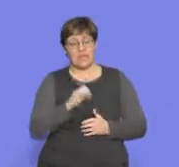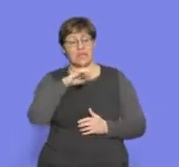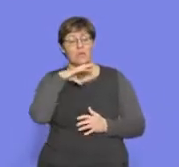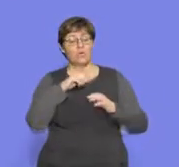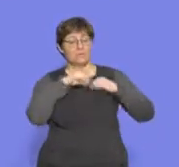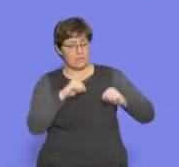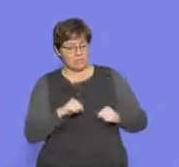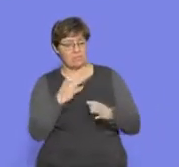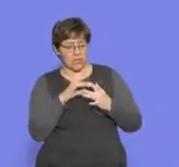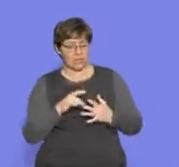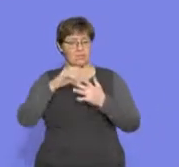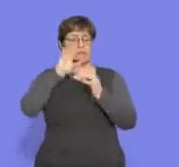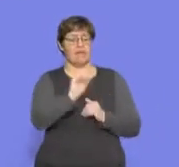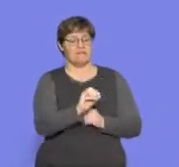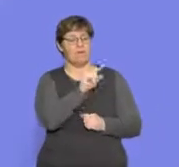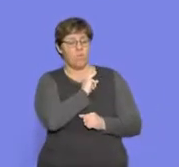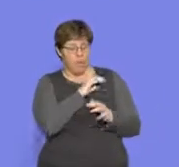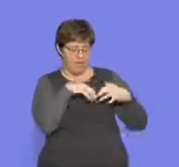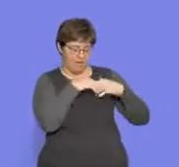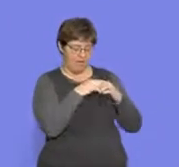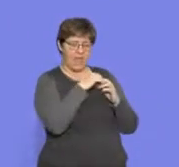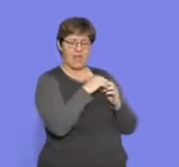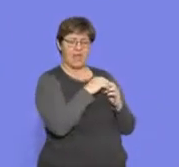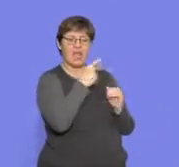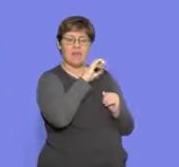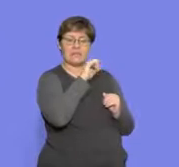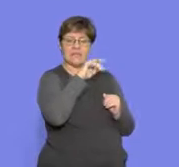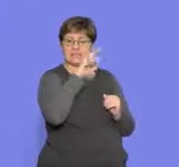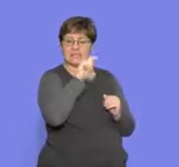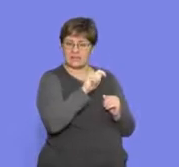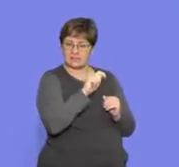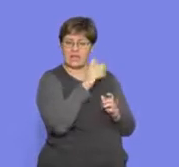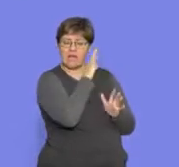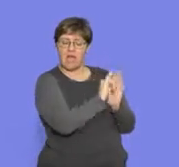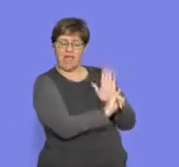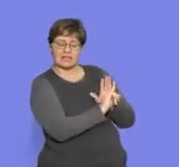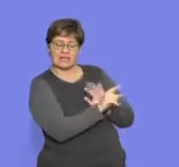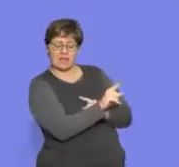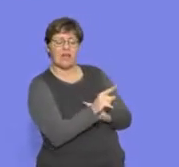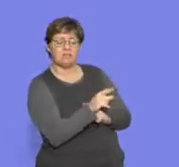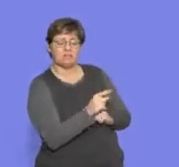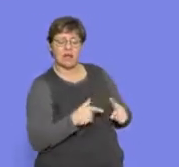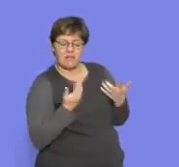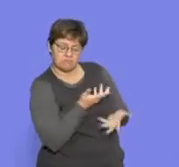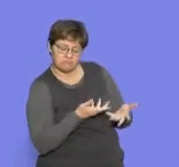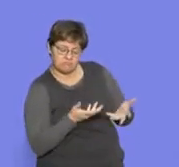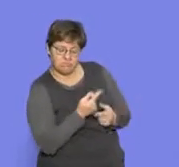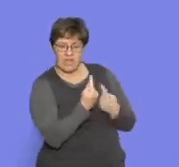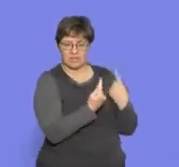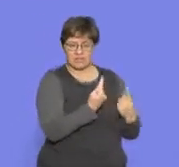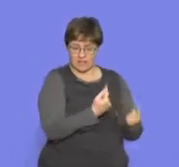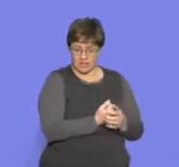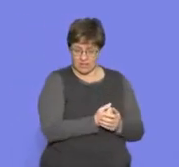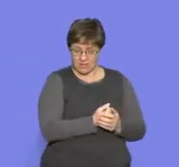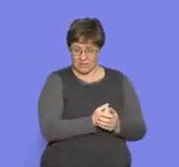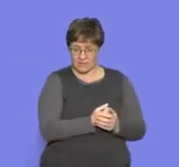And ecosystems are unique in that they form these little habitats that are identified by the type of organisms that interact with